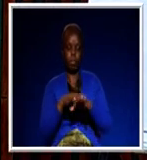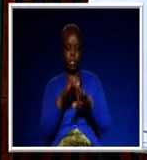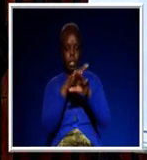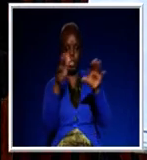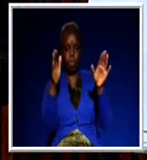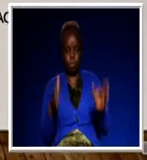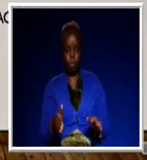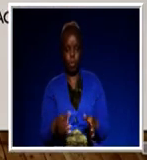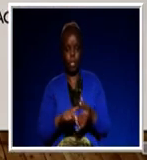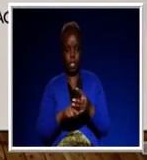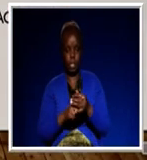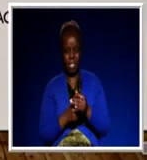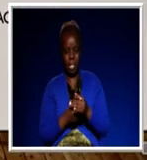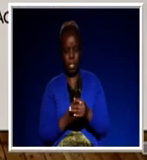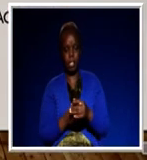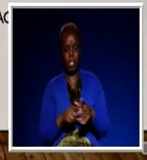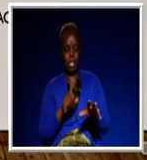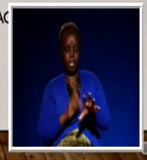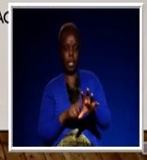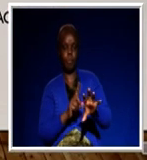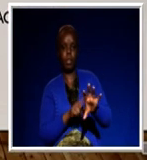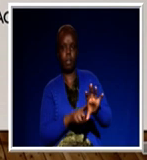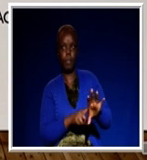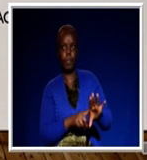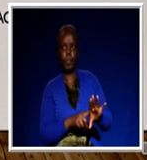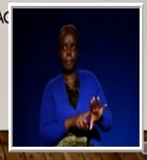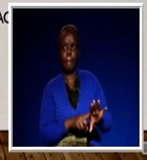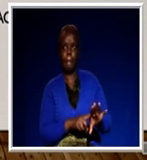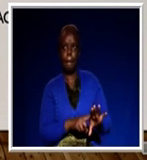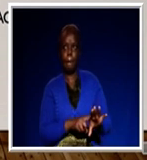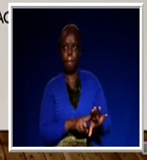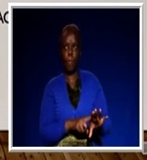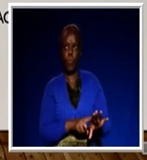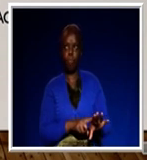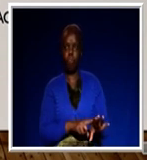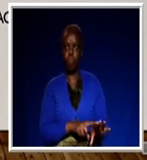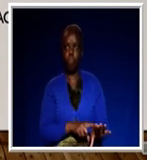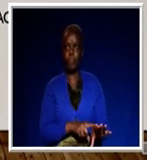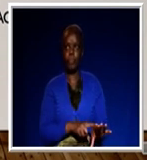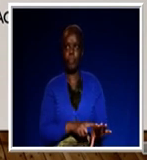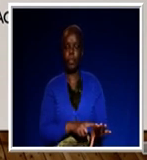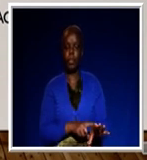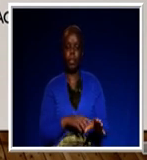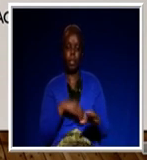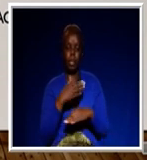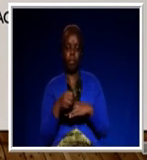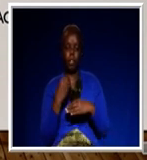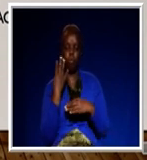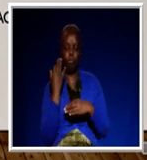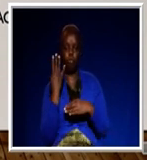and start your timer. After 4